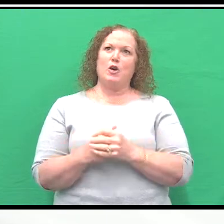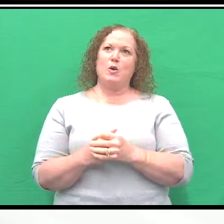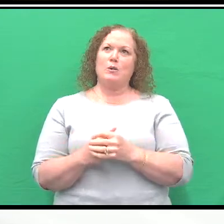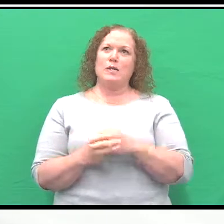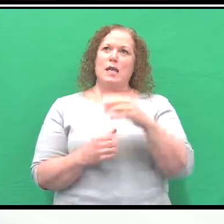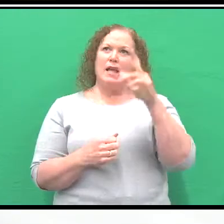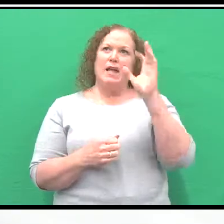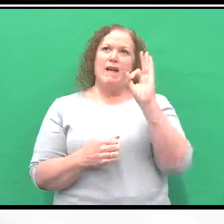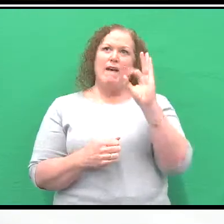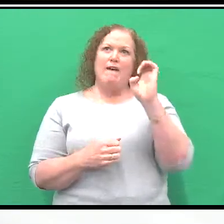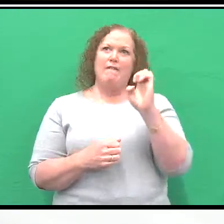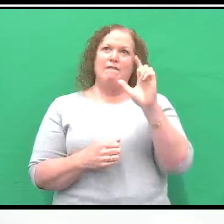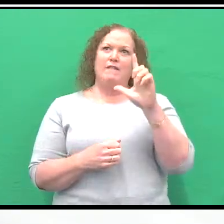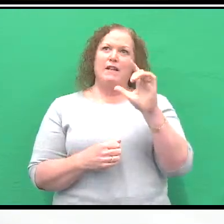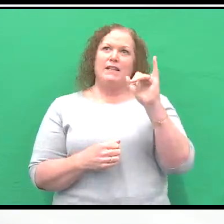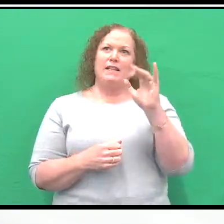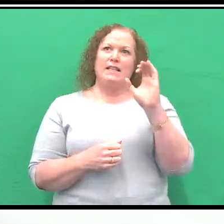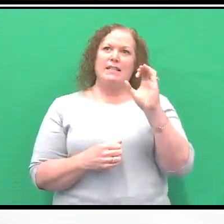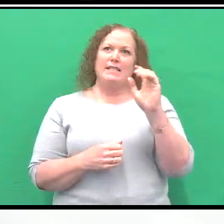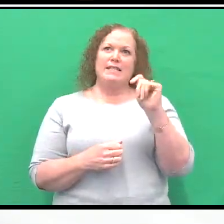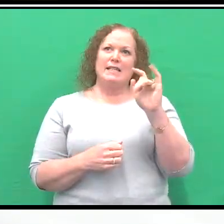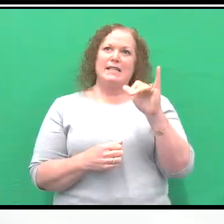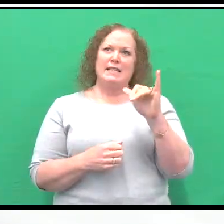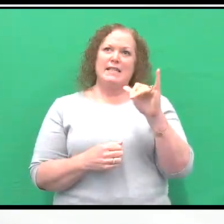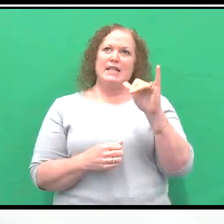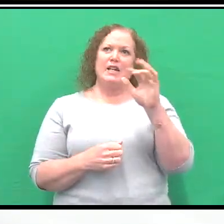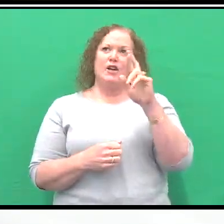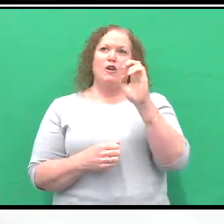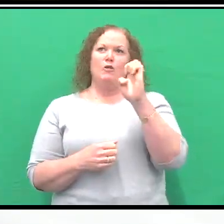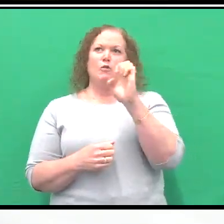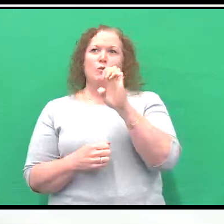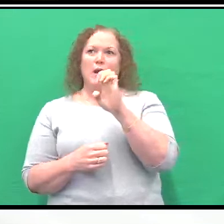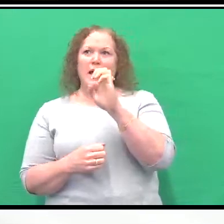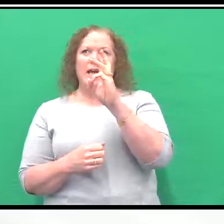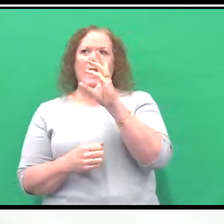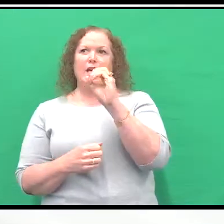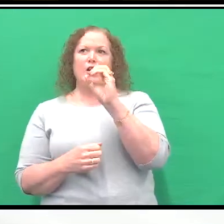Felicity Ray Woodson, our Playworks coach here